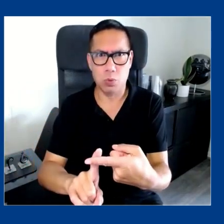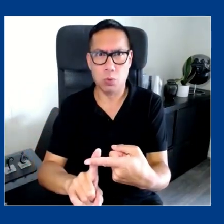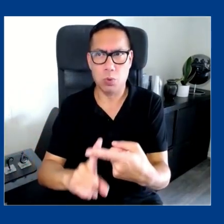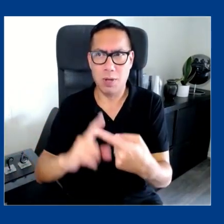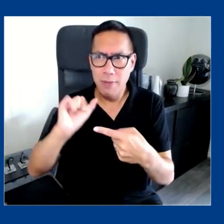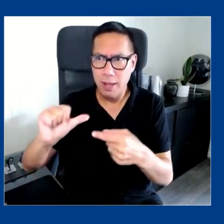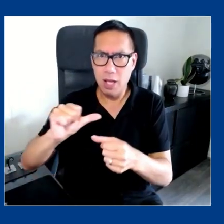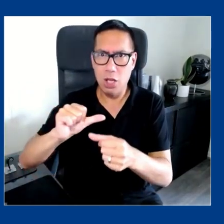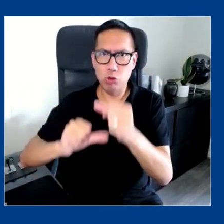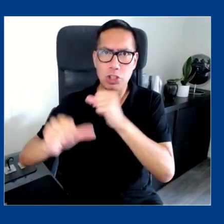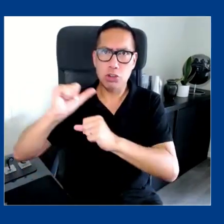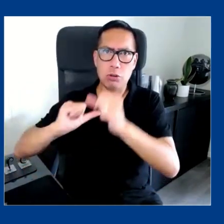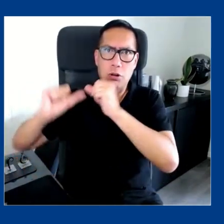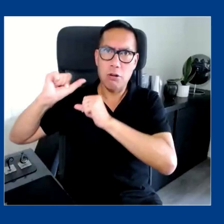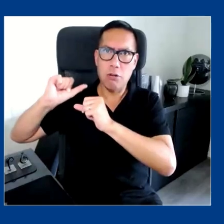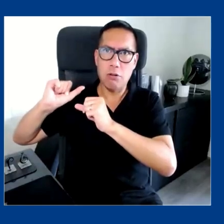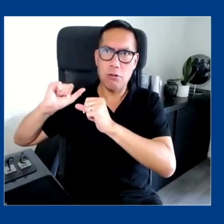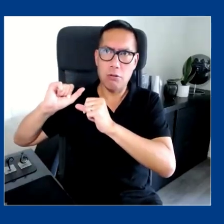traditions